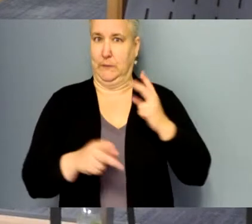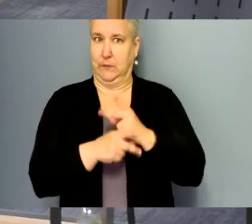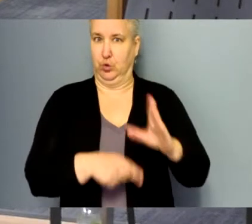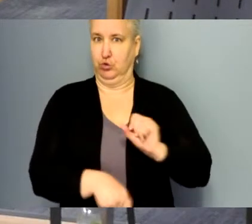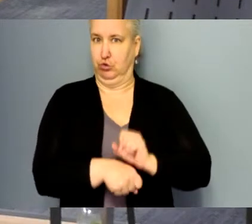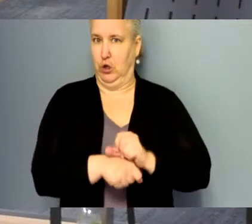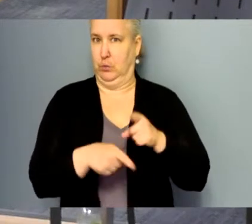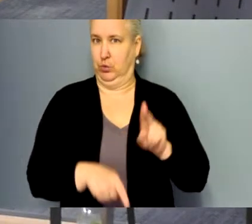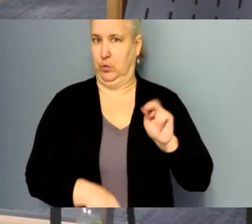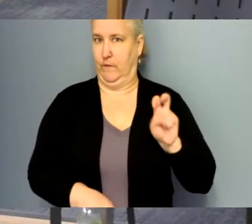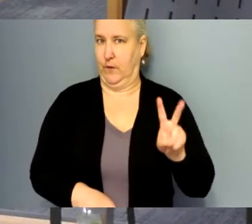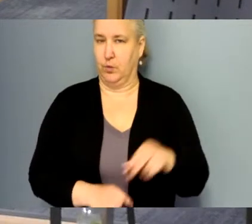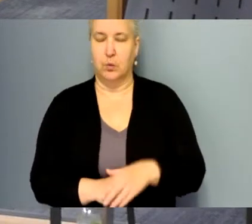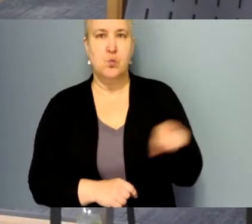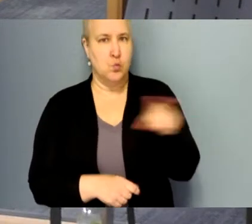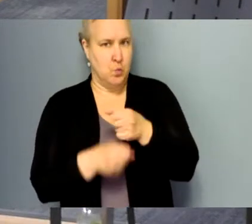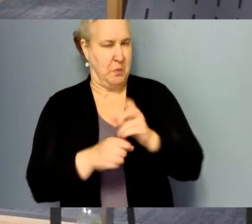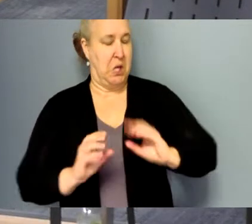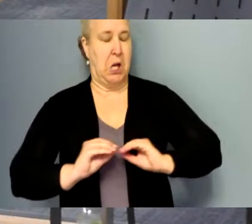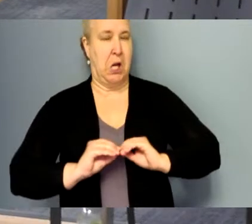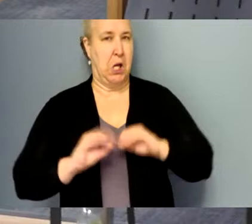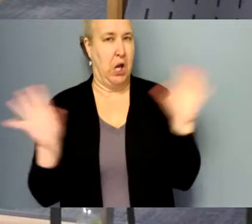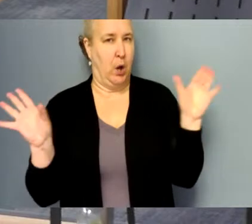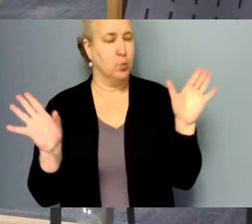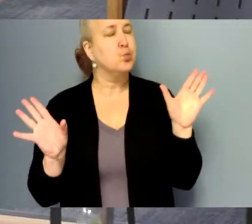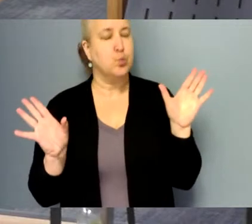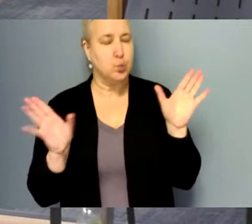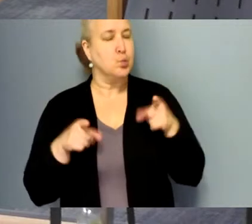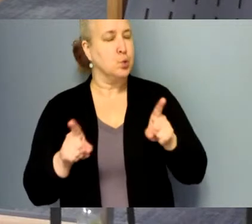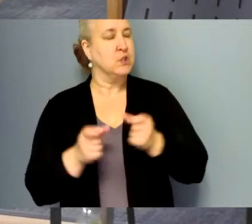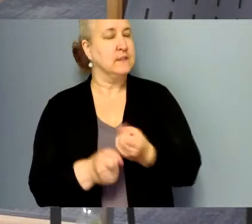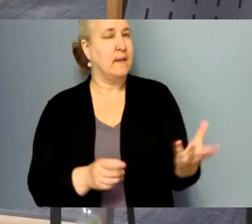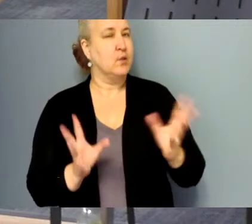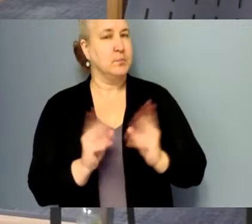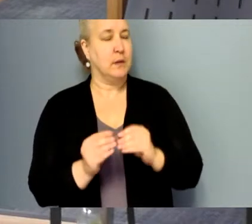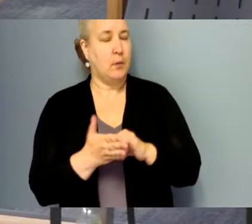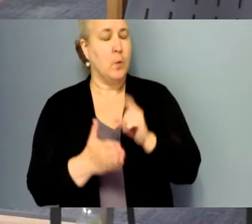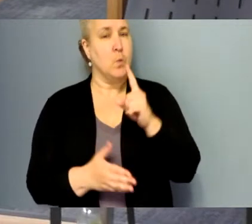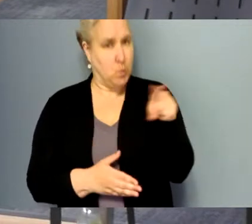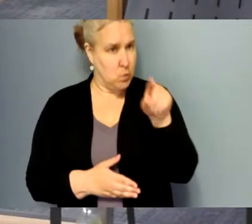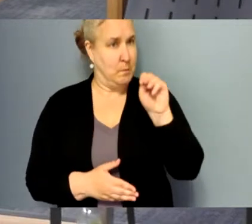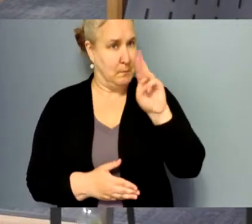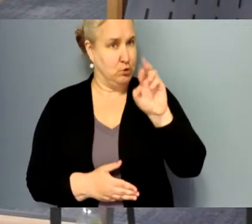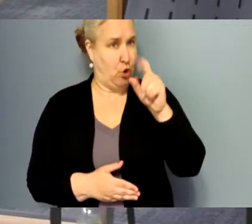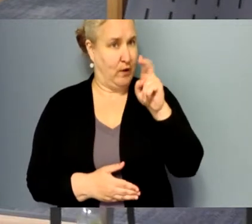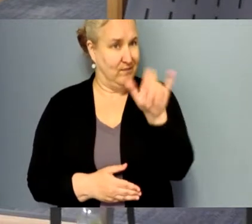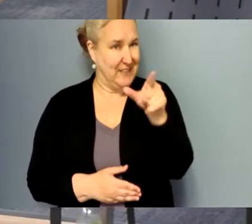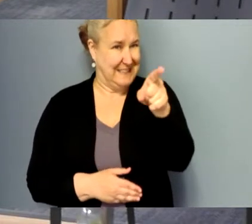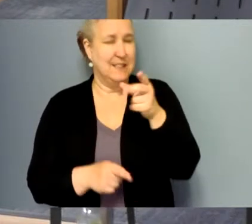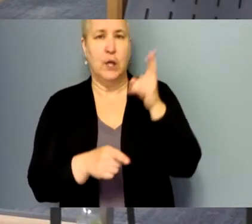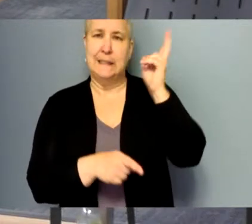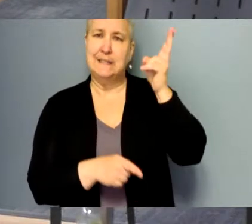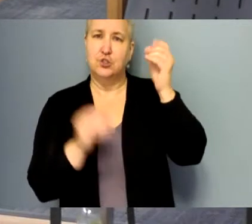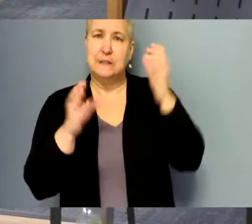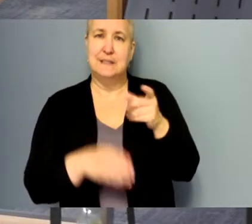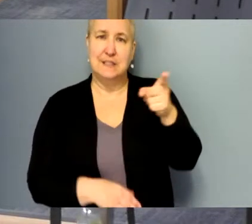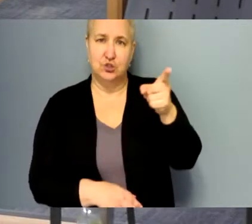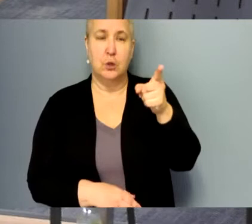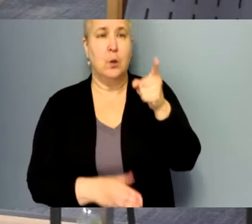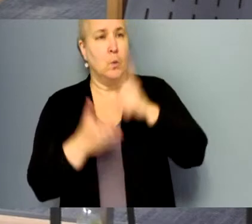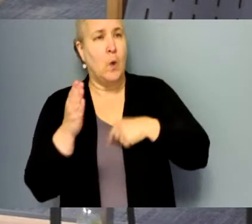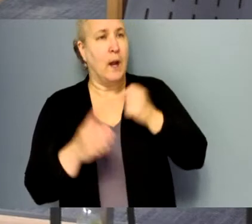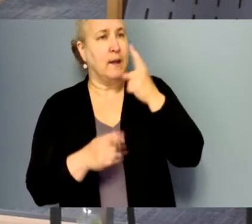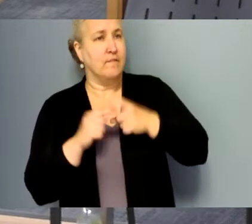in November. You've made it abundantly clear in several meetings that you, Mr. Harvey, are a history teacher. What I get